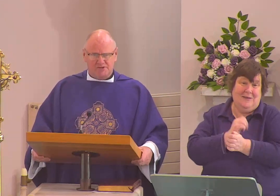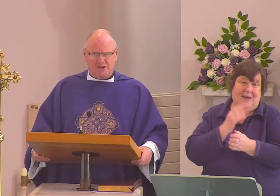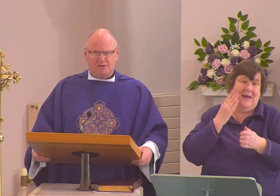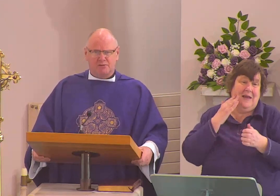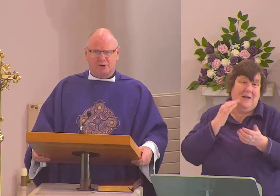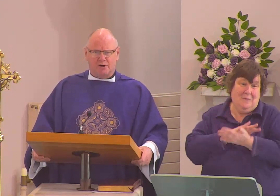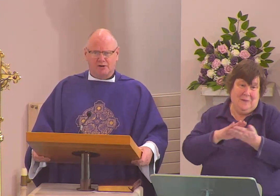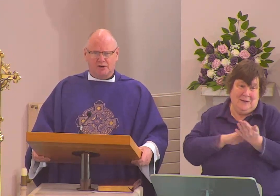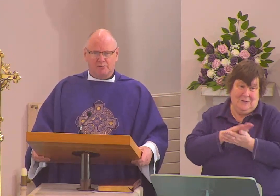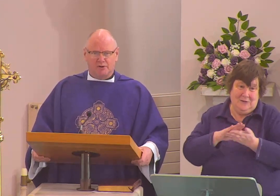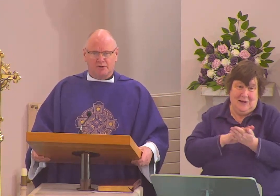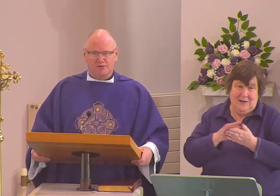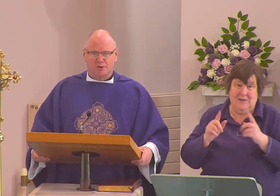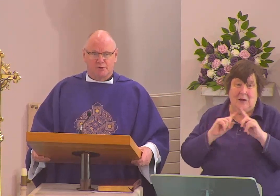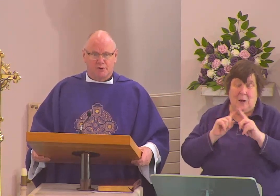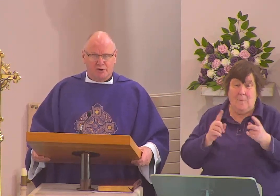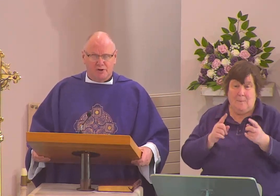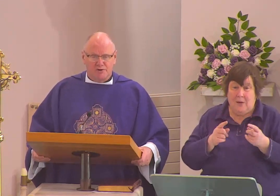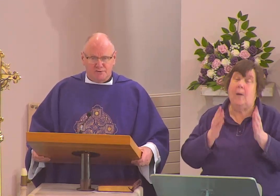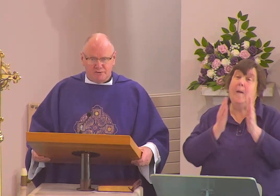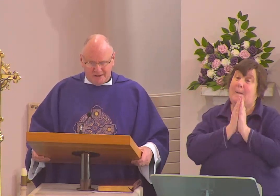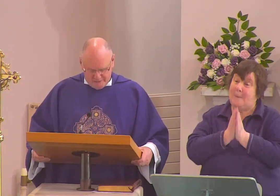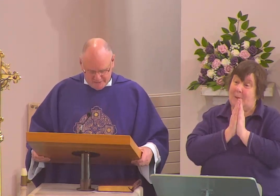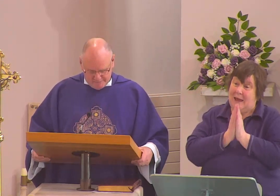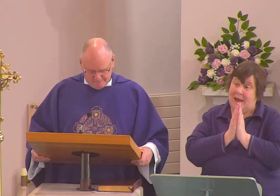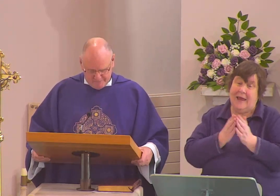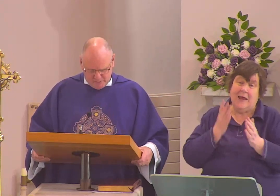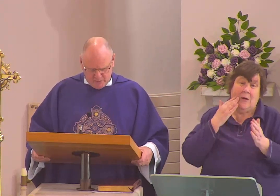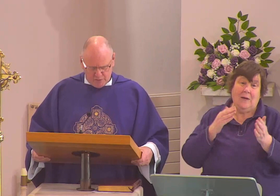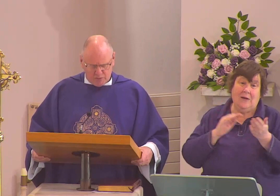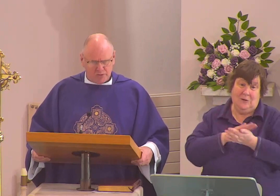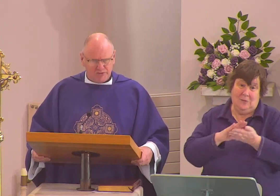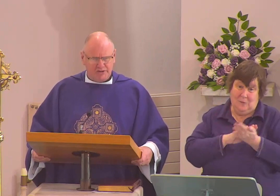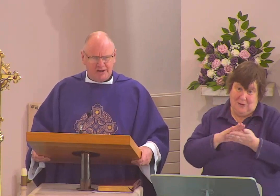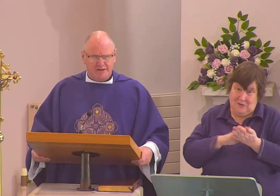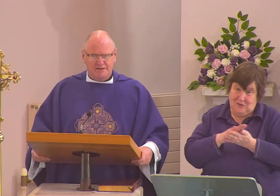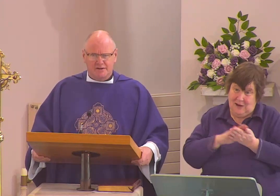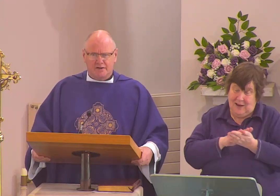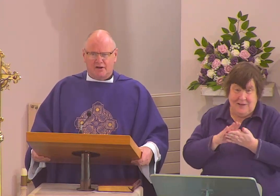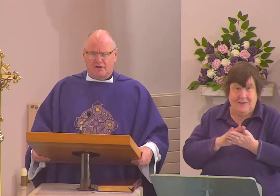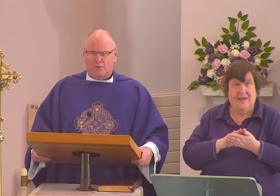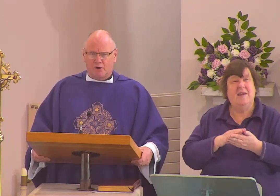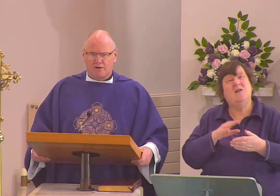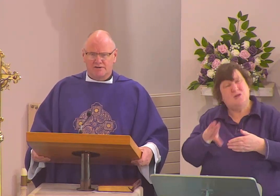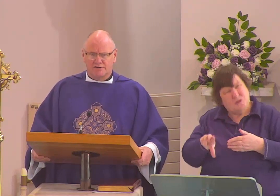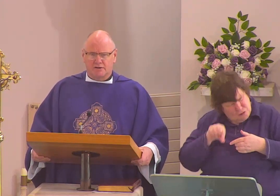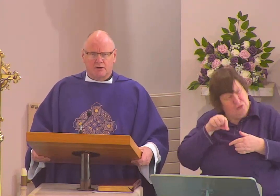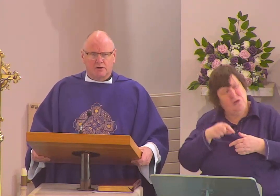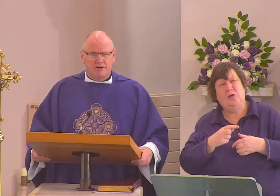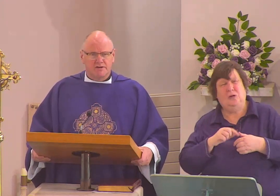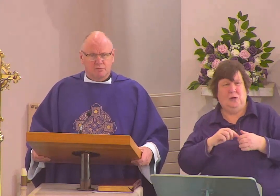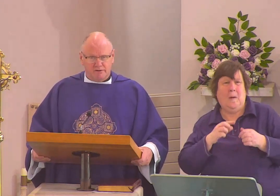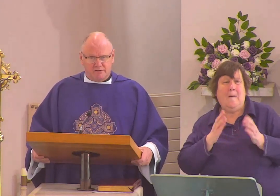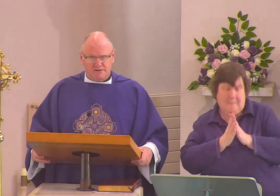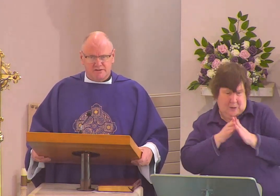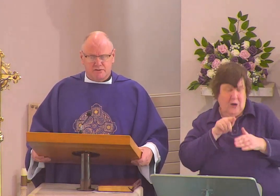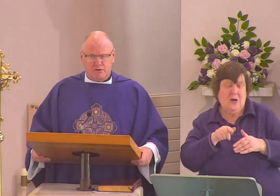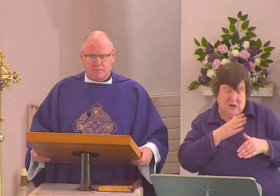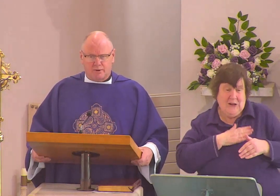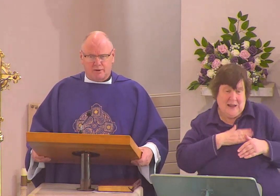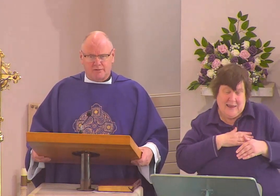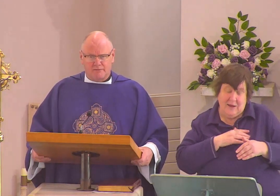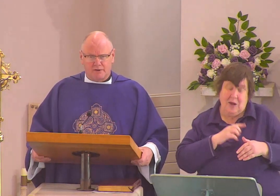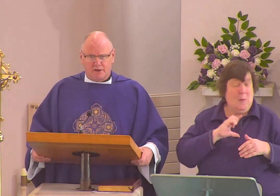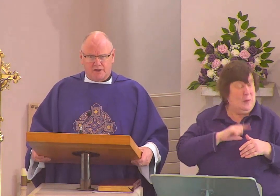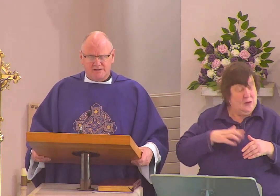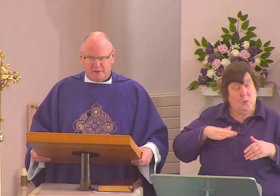a particular prayer, because we're going to need it. We're going to need an awareness that God is with us through our